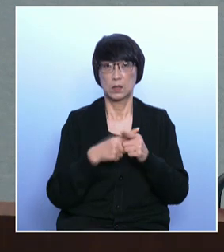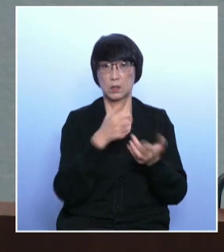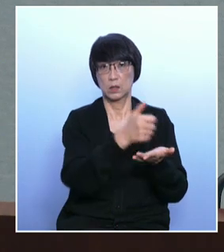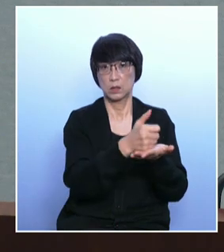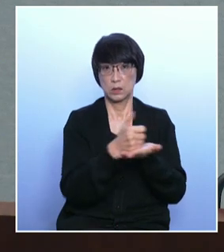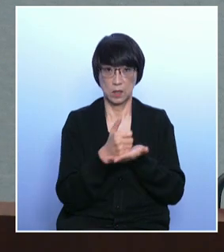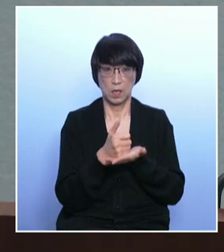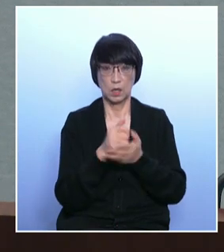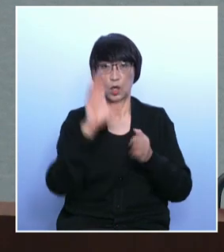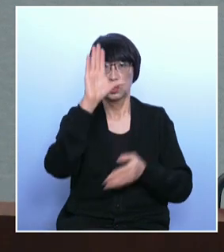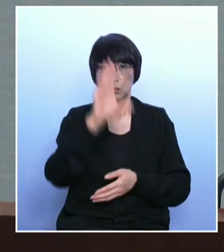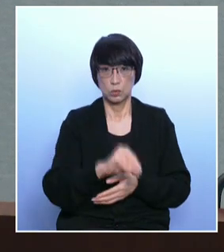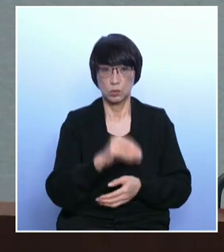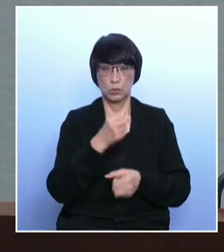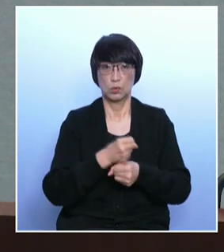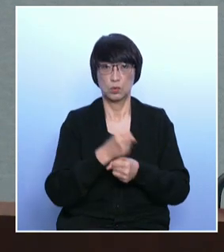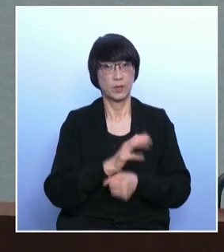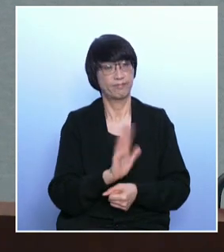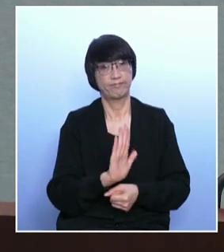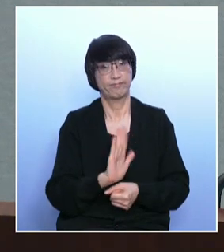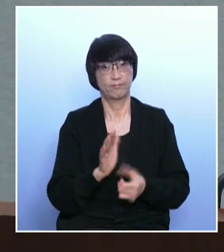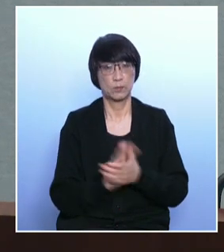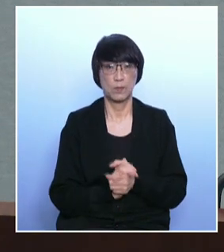on a part-time basis.